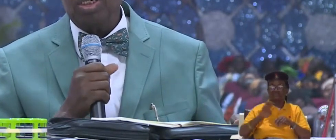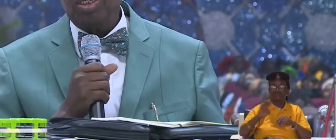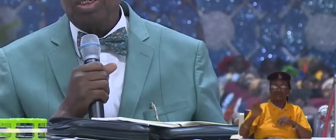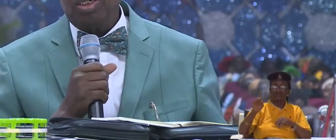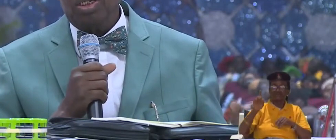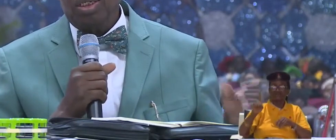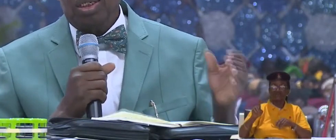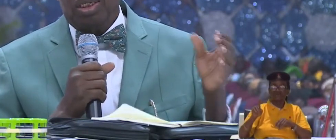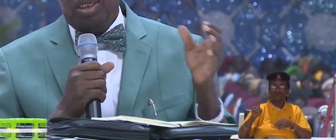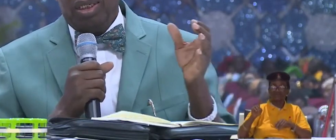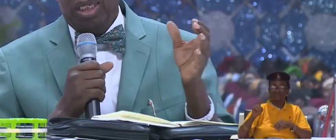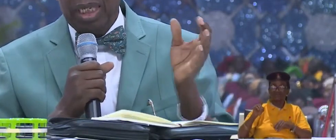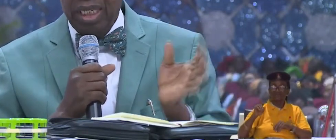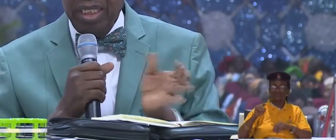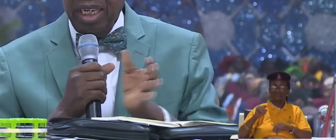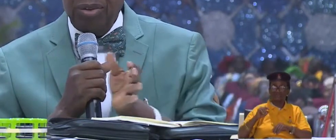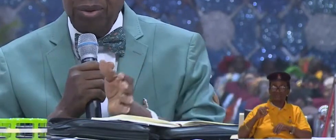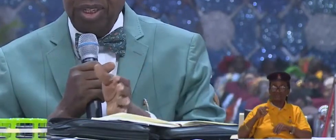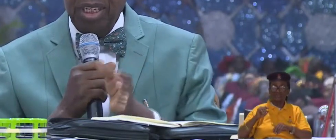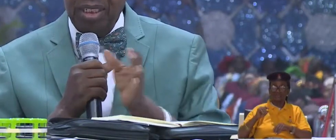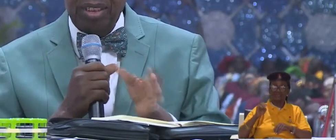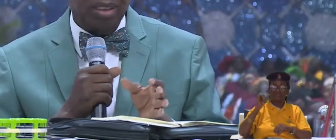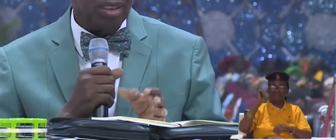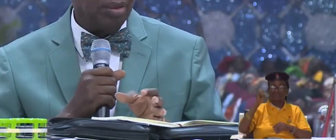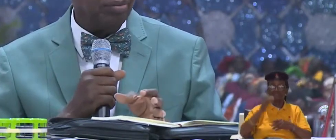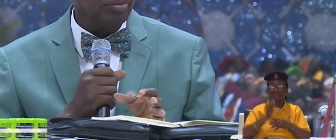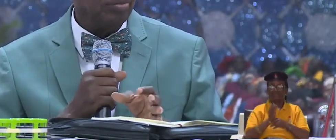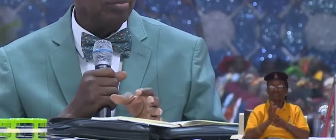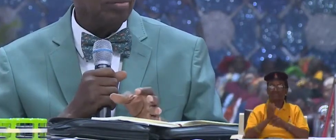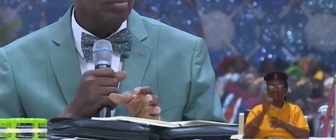Isaiah 66 verse 1. He created two things.